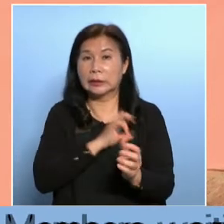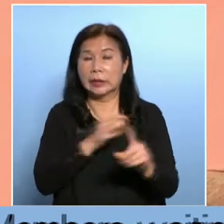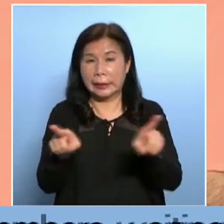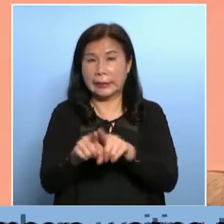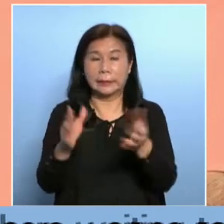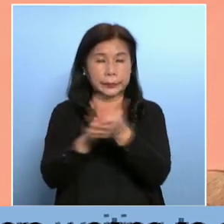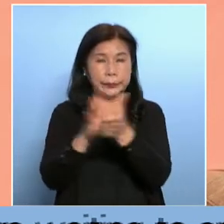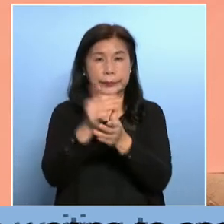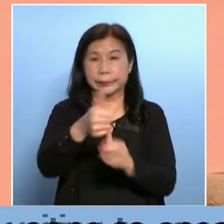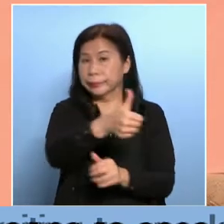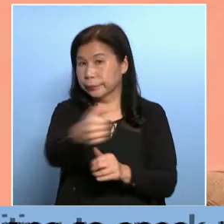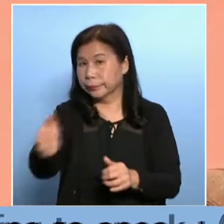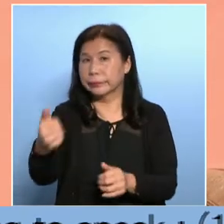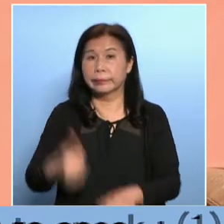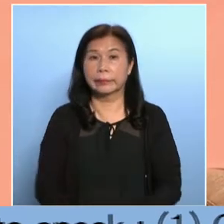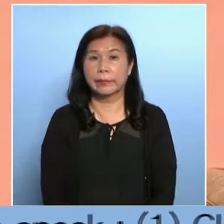various organizations.